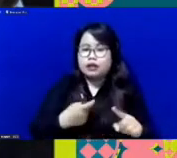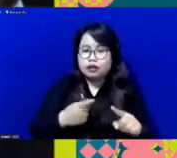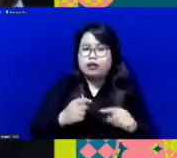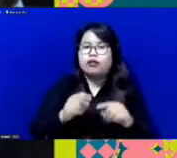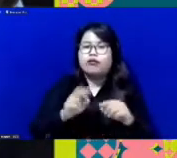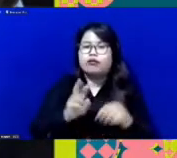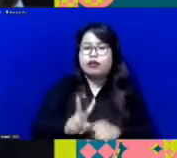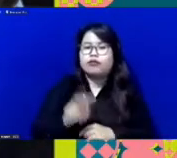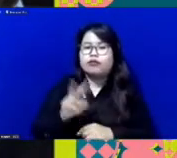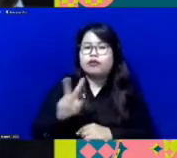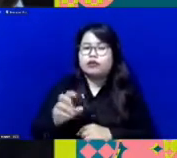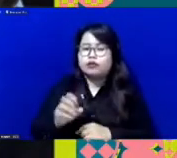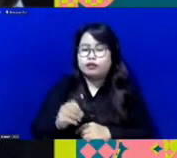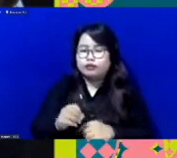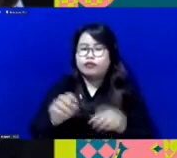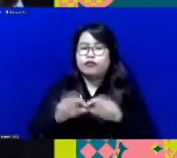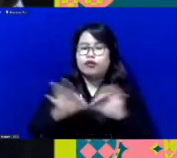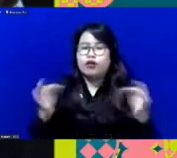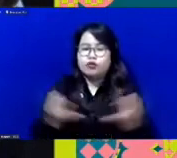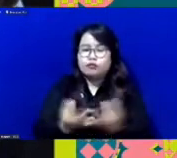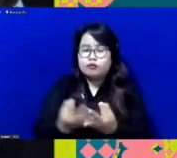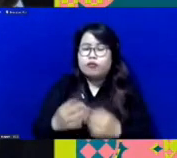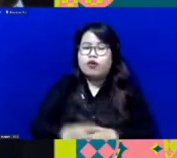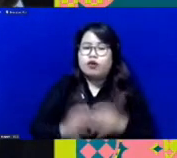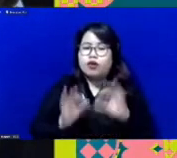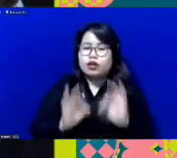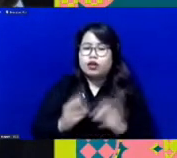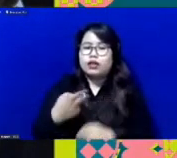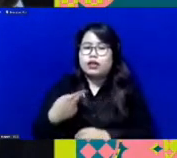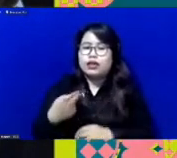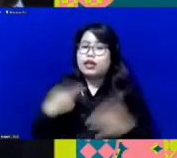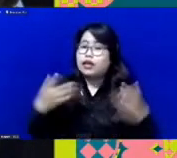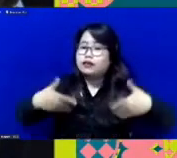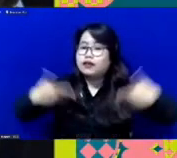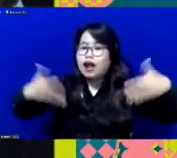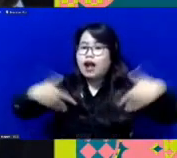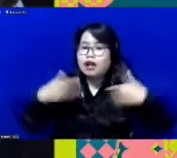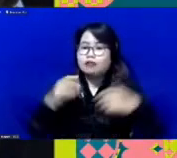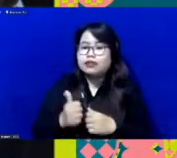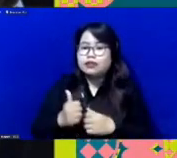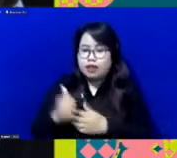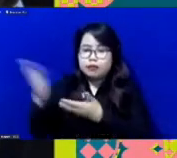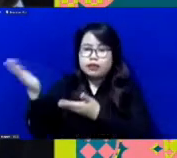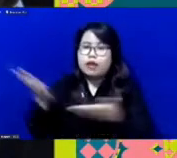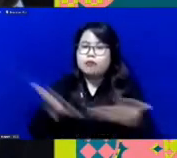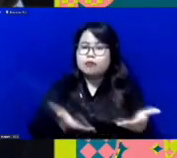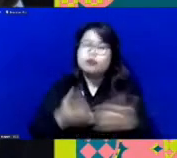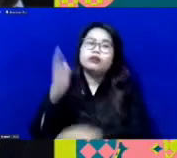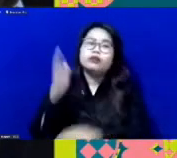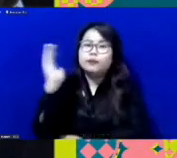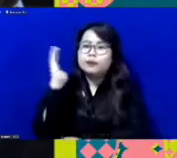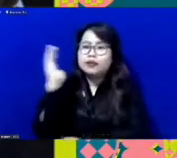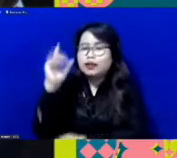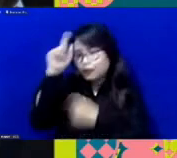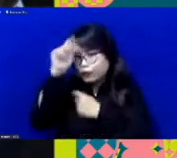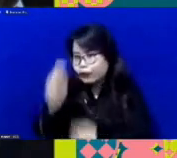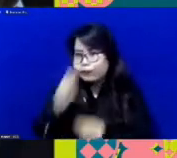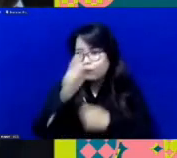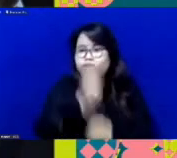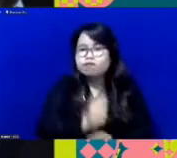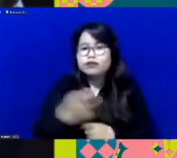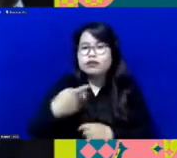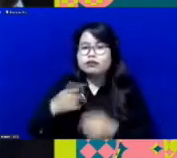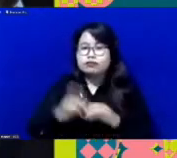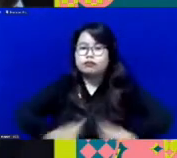Center. We are happy to welcome our distinguished speakers who are here with us in Bali.